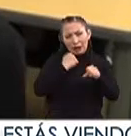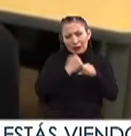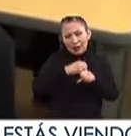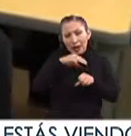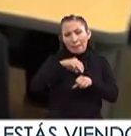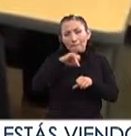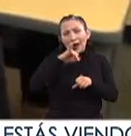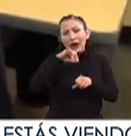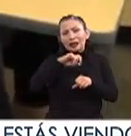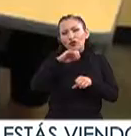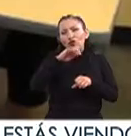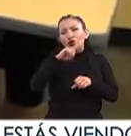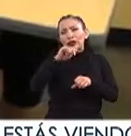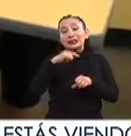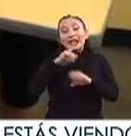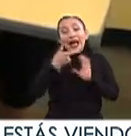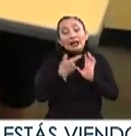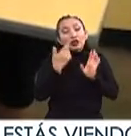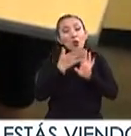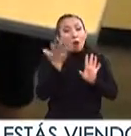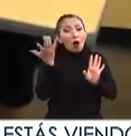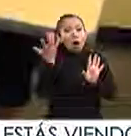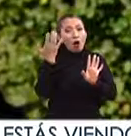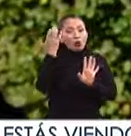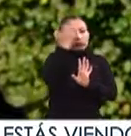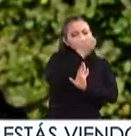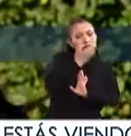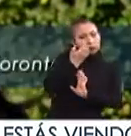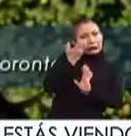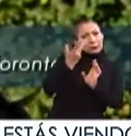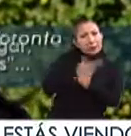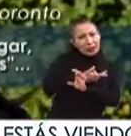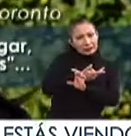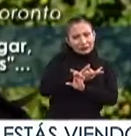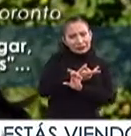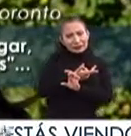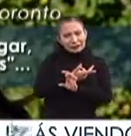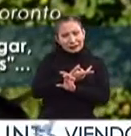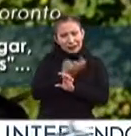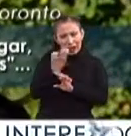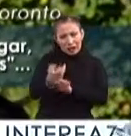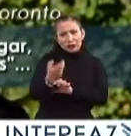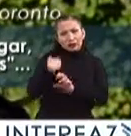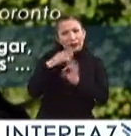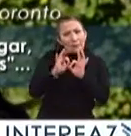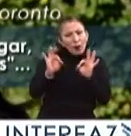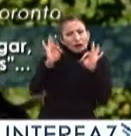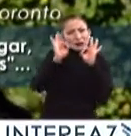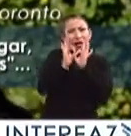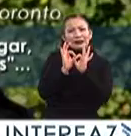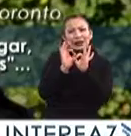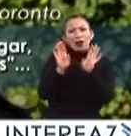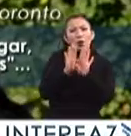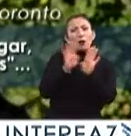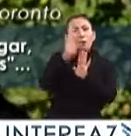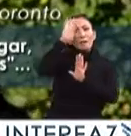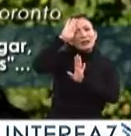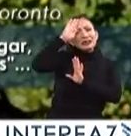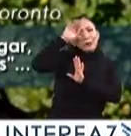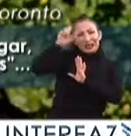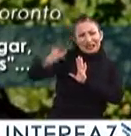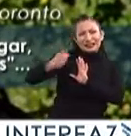se agrega la noción de hacerlo sin juicios. And this is a really important piece to add when we think about what